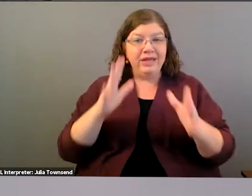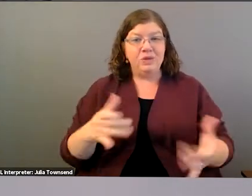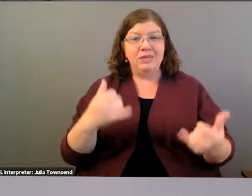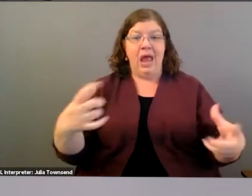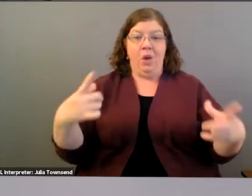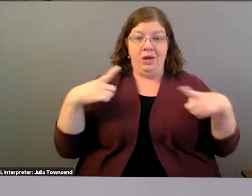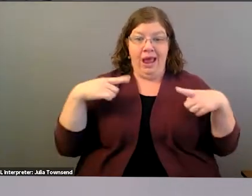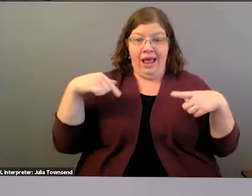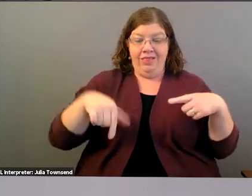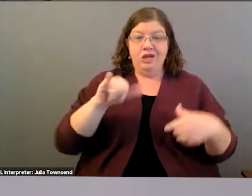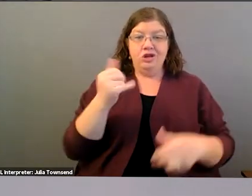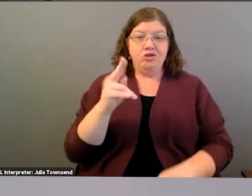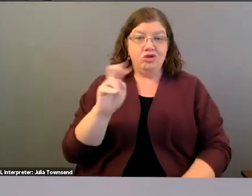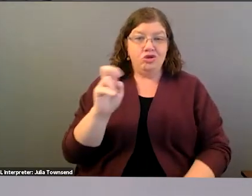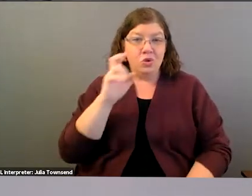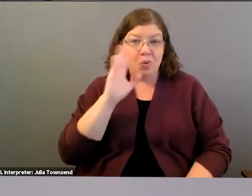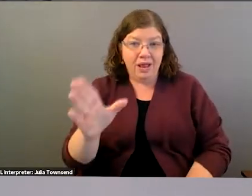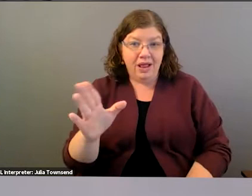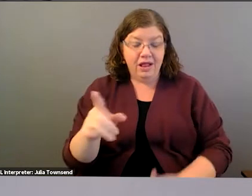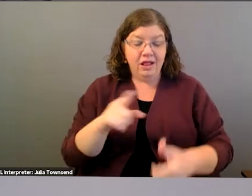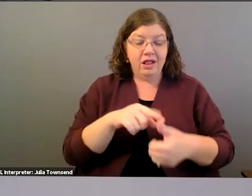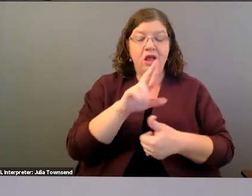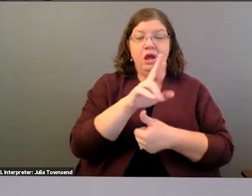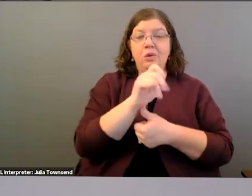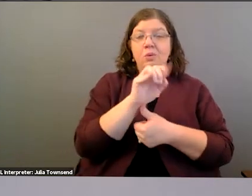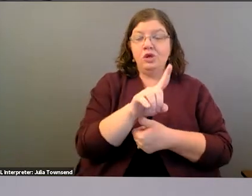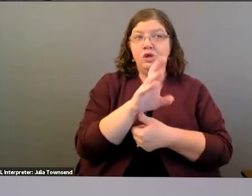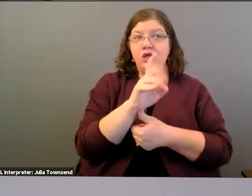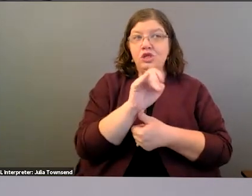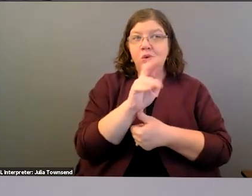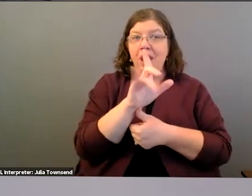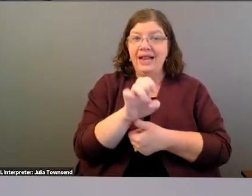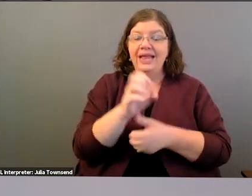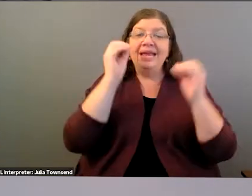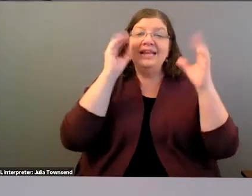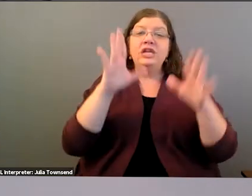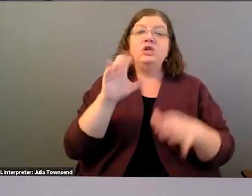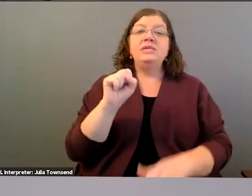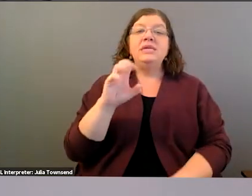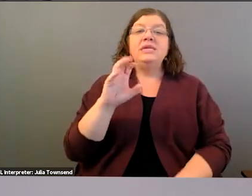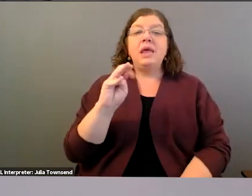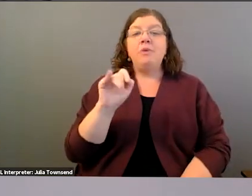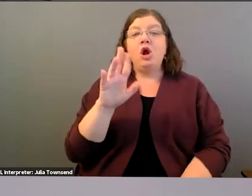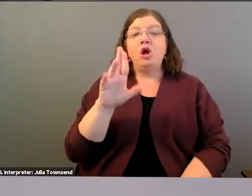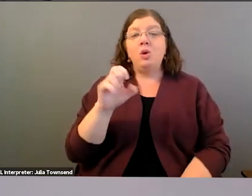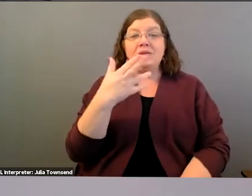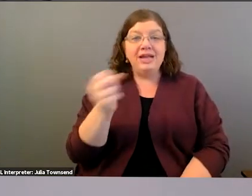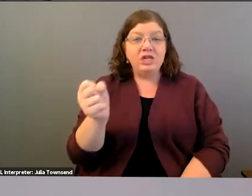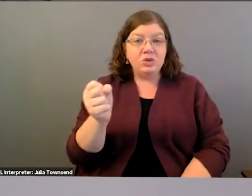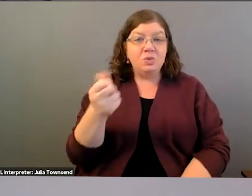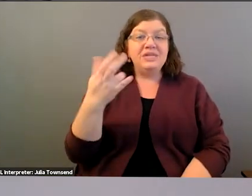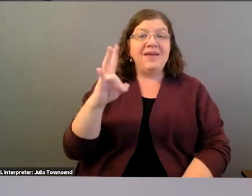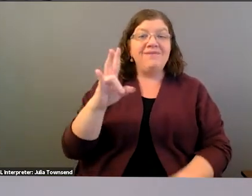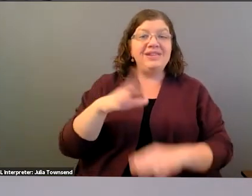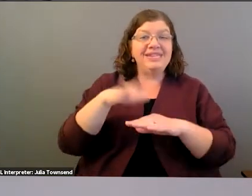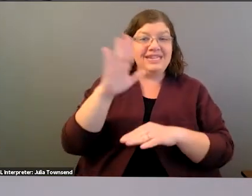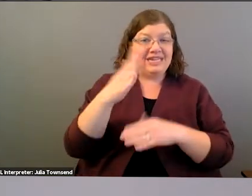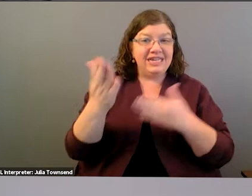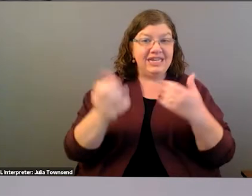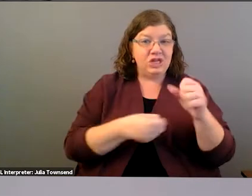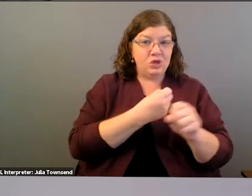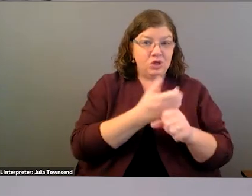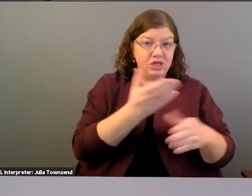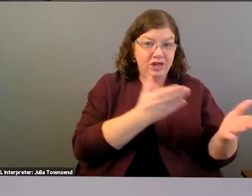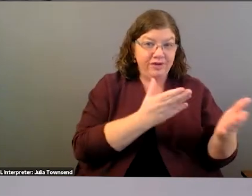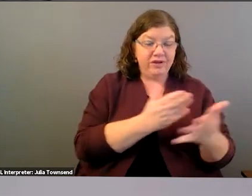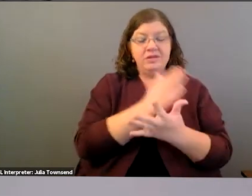June. There's Richard Ceriali, a teacher from San Marcos High School with 17+ years of service.